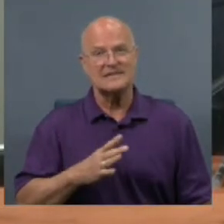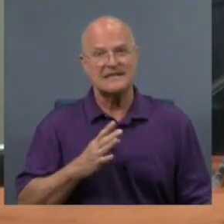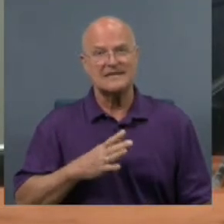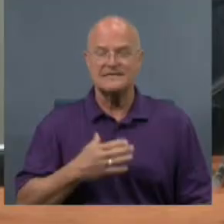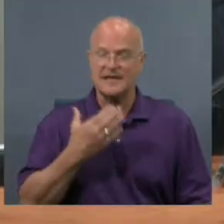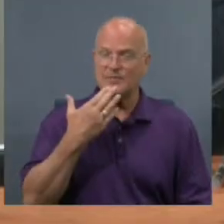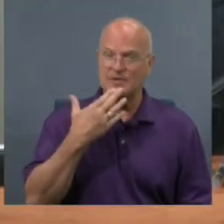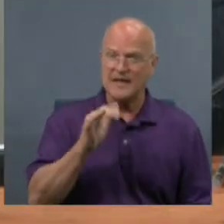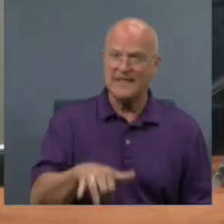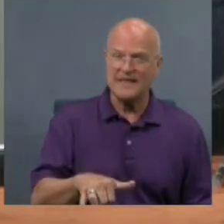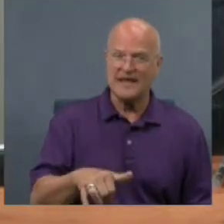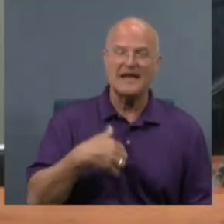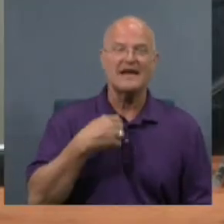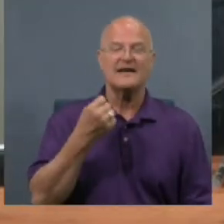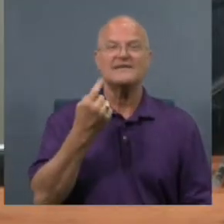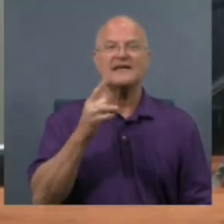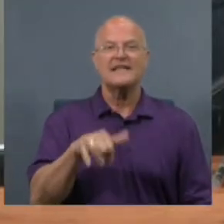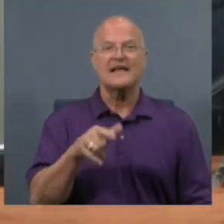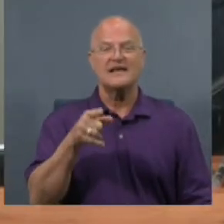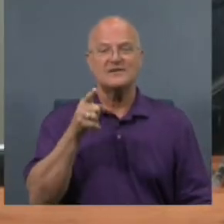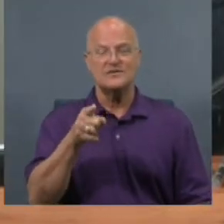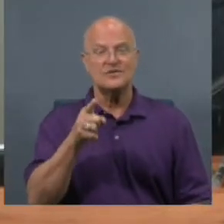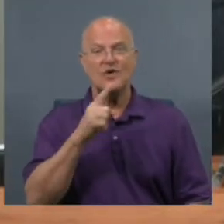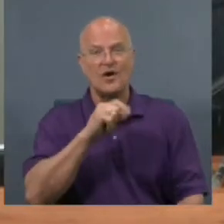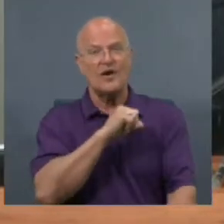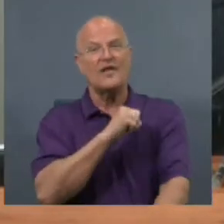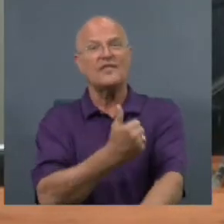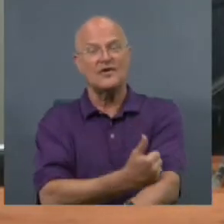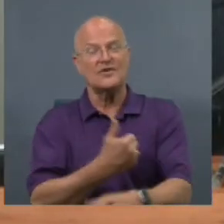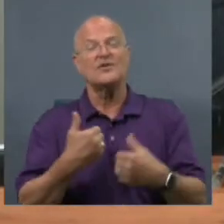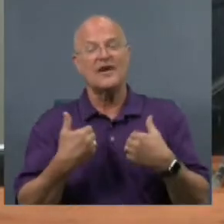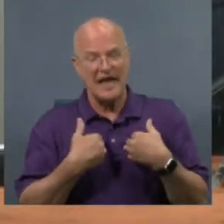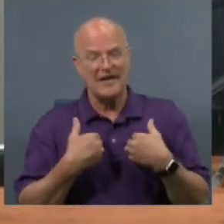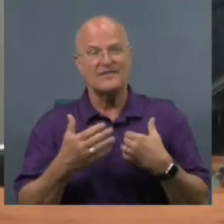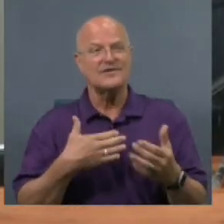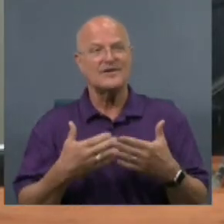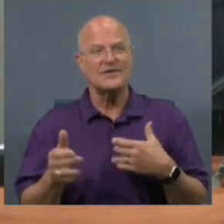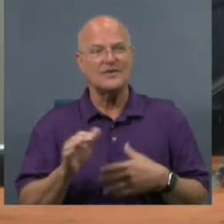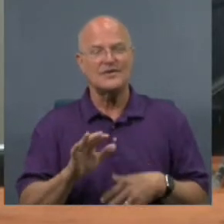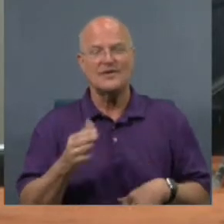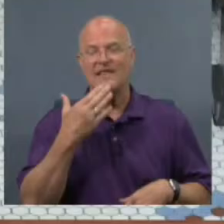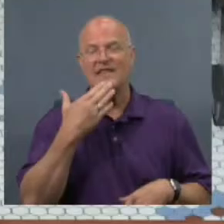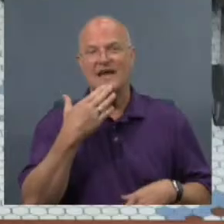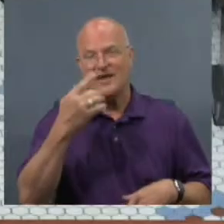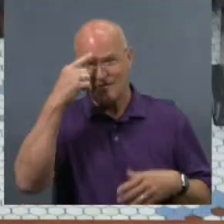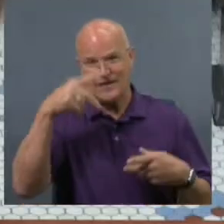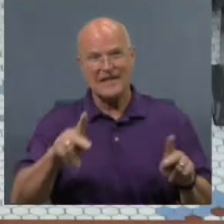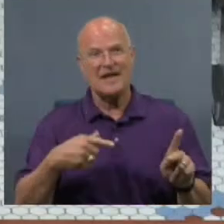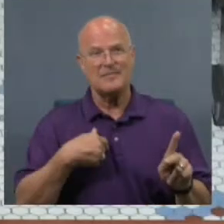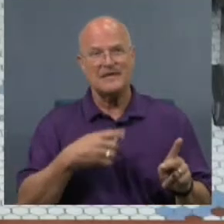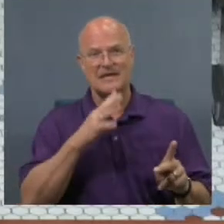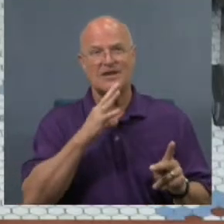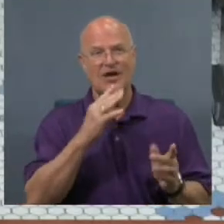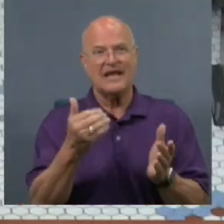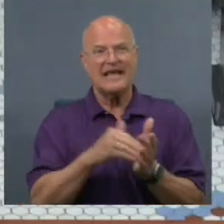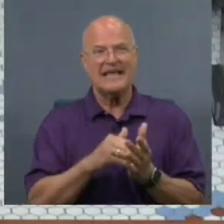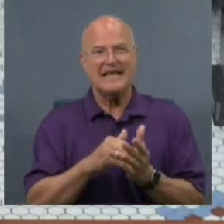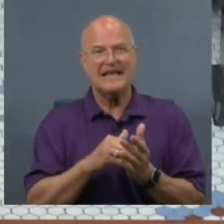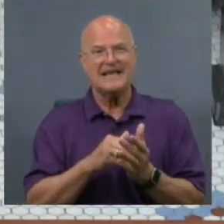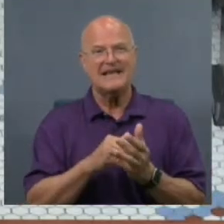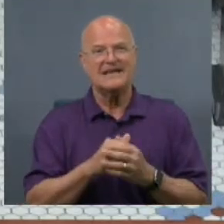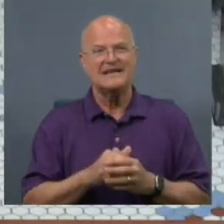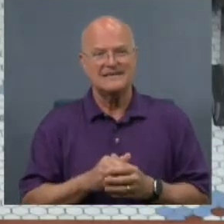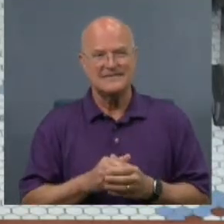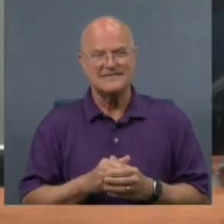I appreciate that. Yes. I understand. Yes. Yeah, you are an authority. You have whatever. No. Thank you for allowing me to talk again. All